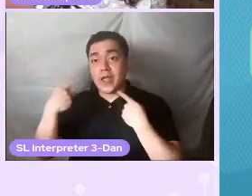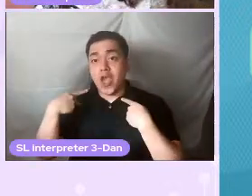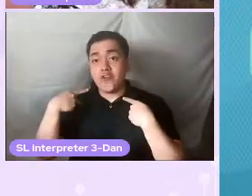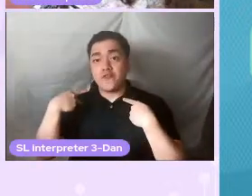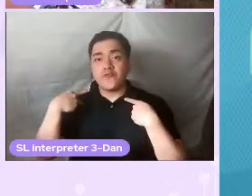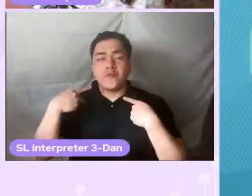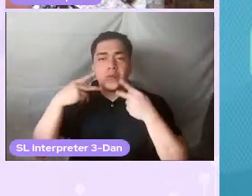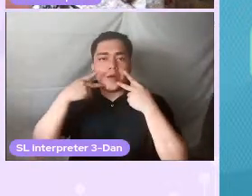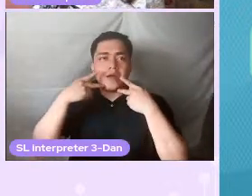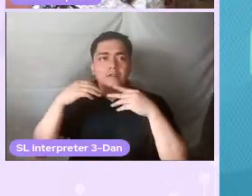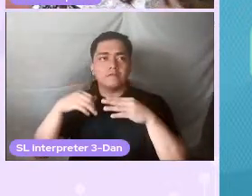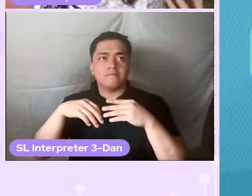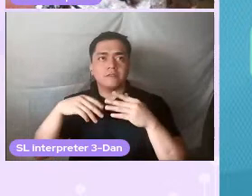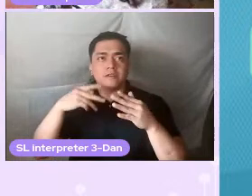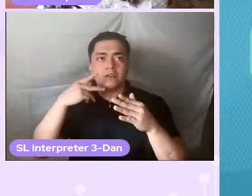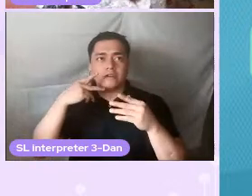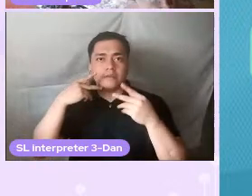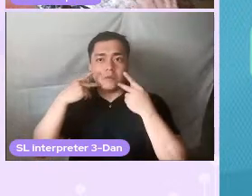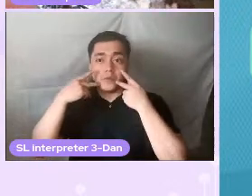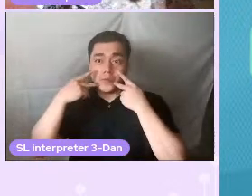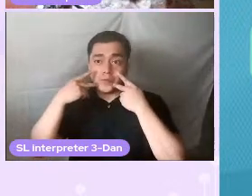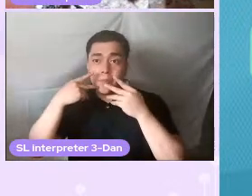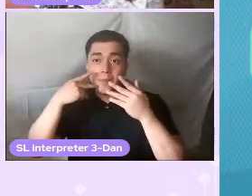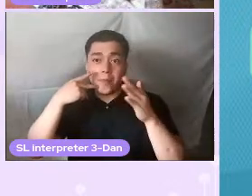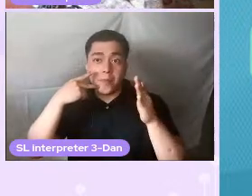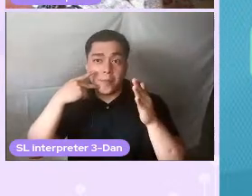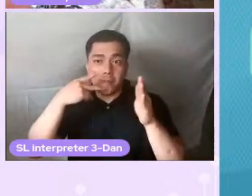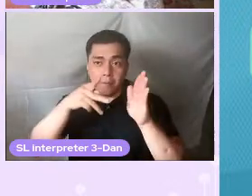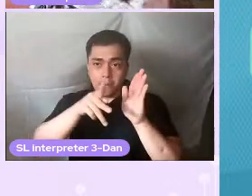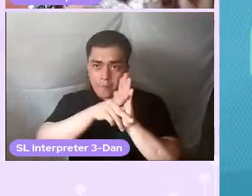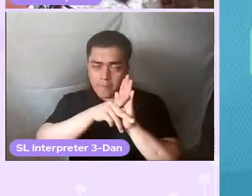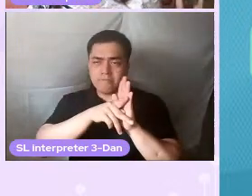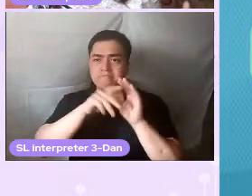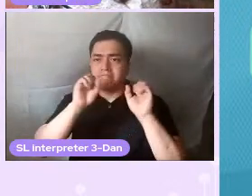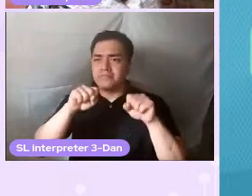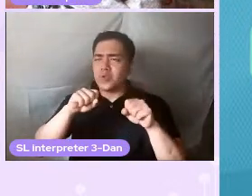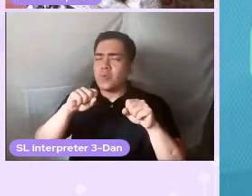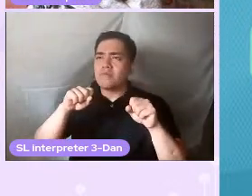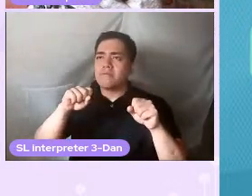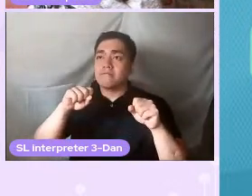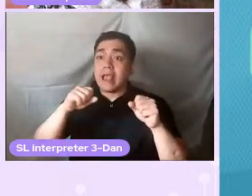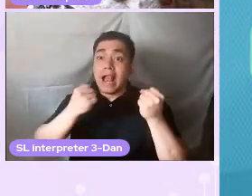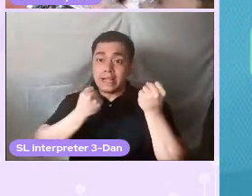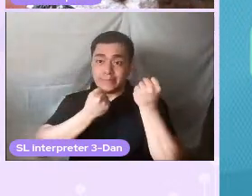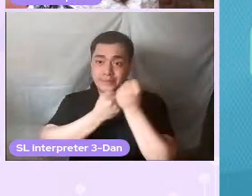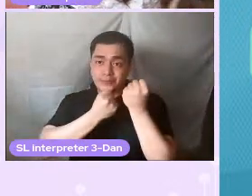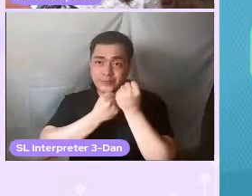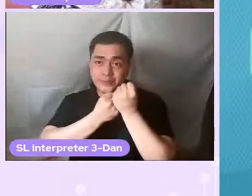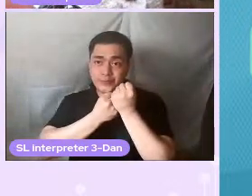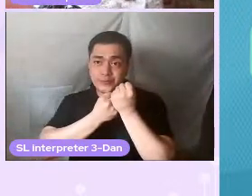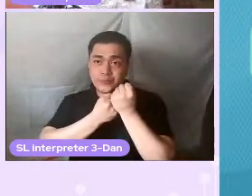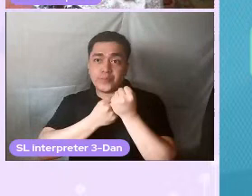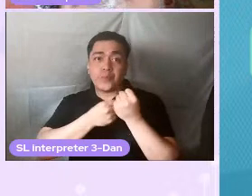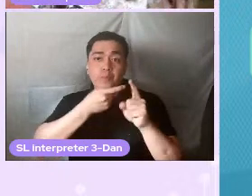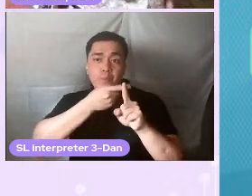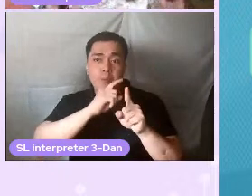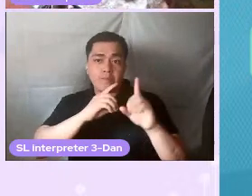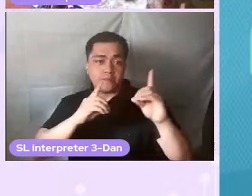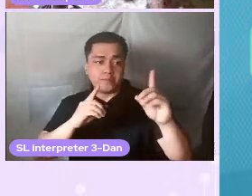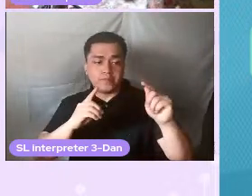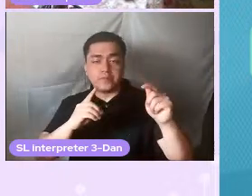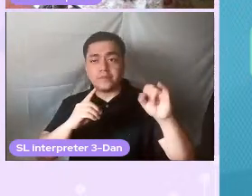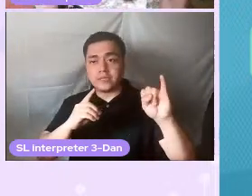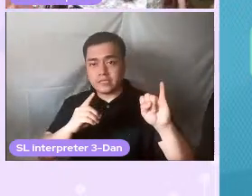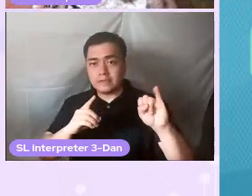wouldn't have been possible without the support of DOST as well as DTI. But then we also worked with private organizations like Idea Space and JT Morgan to